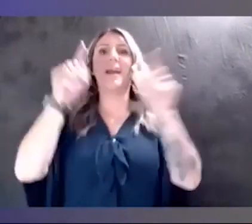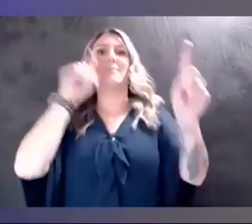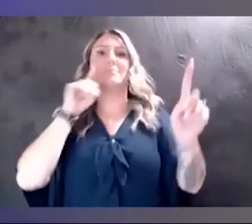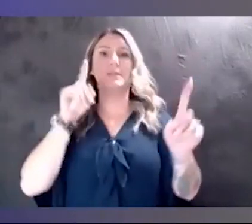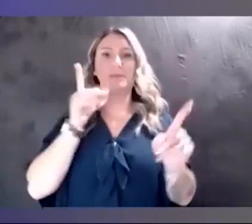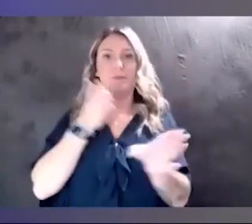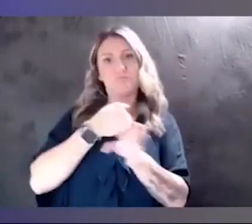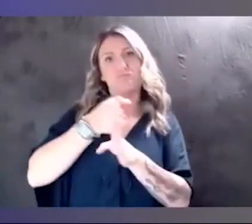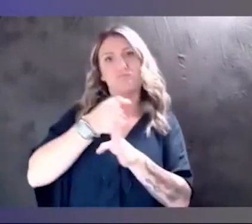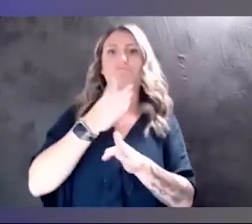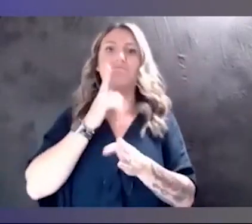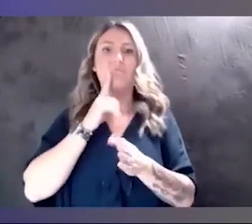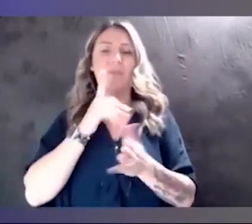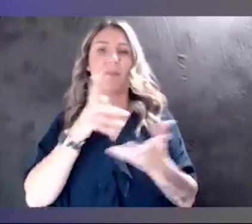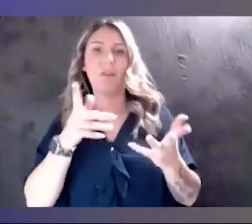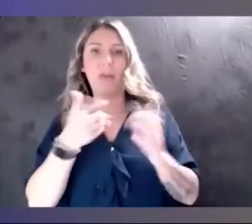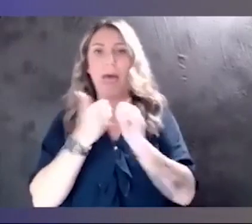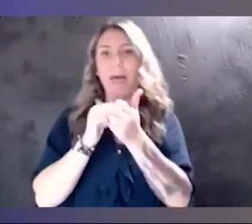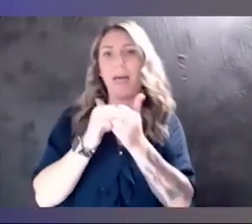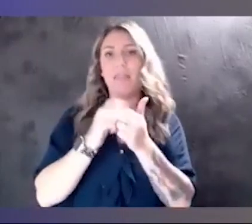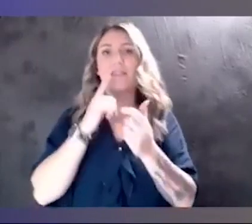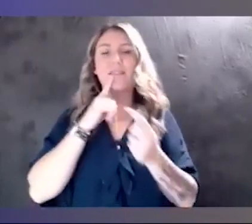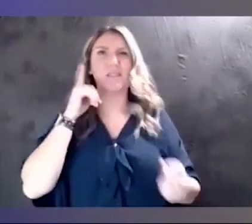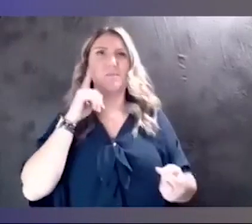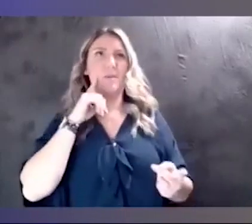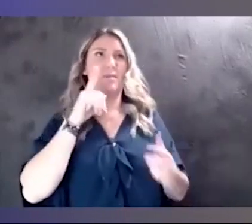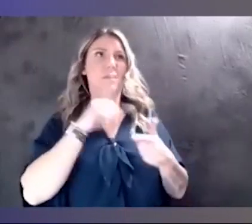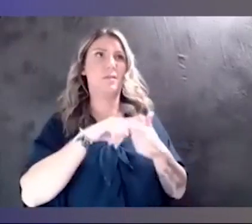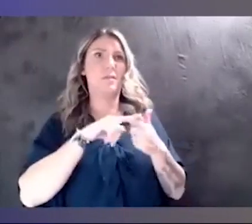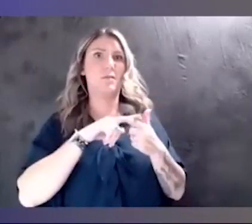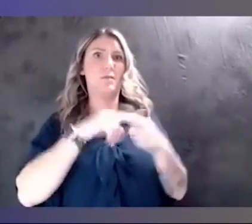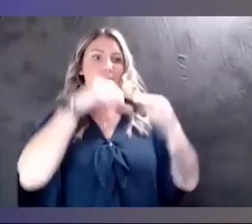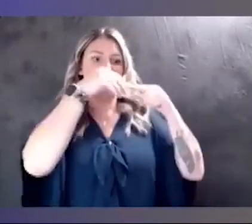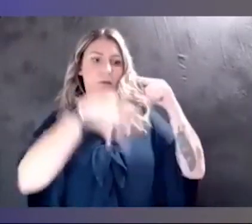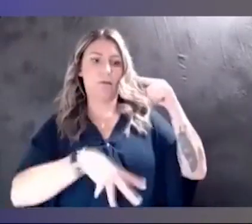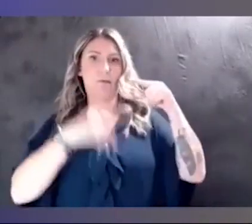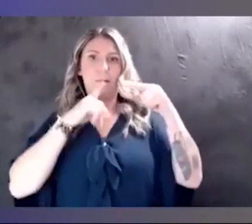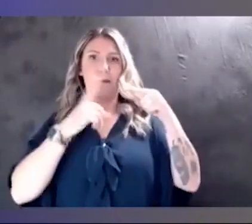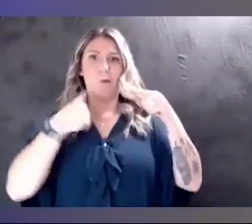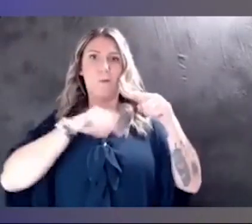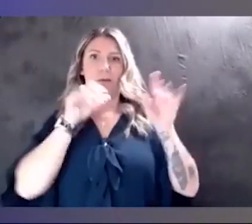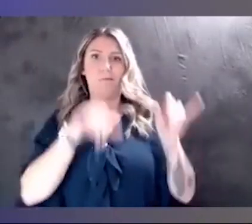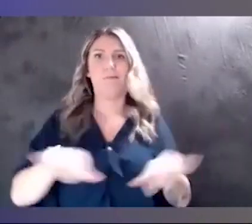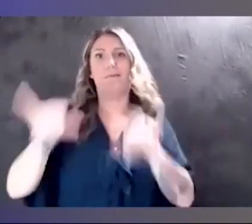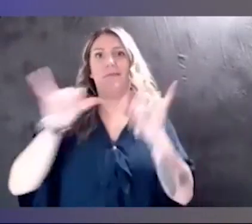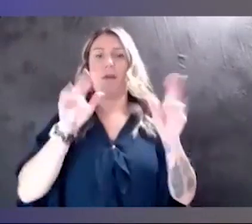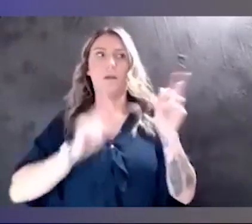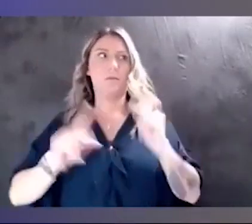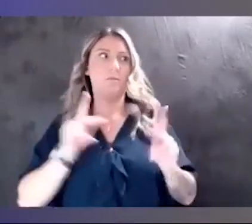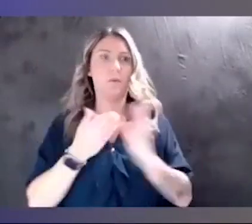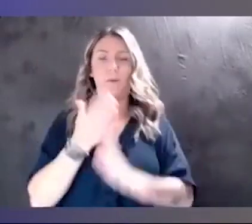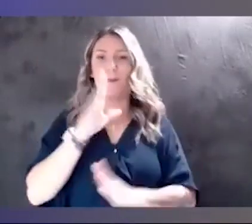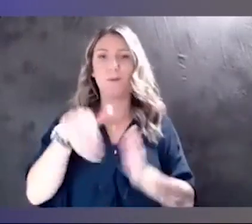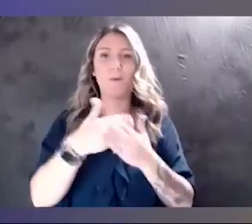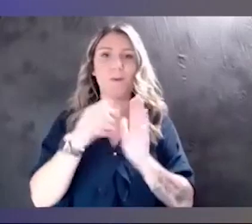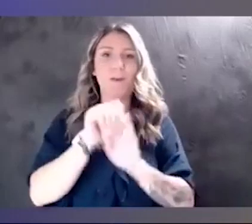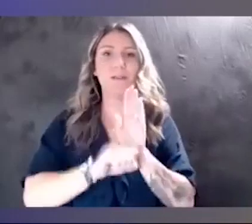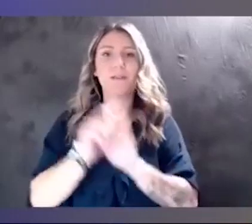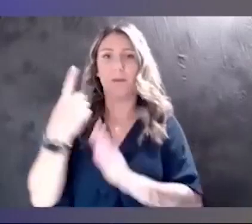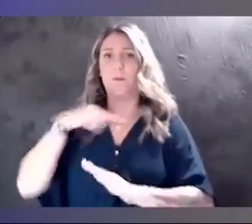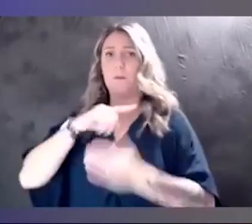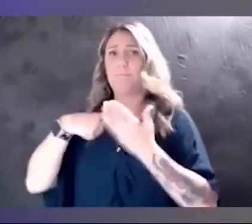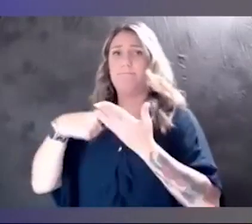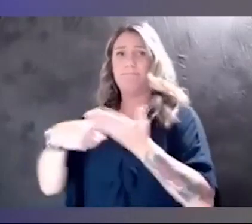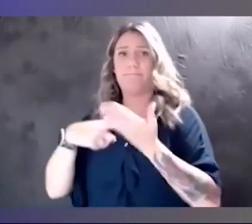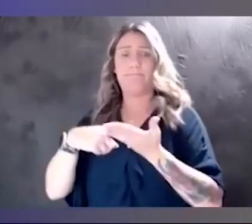that down to the rest of us, and I'll include myself as common folk throughout the state, that is something we discussed in our Sports Medicine